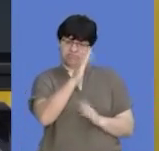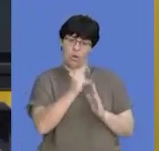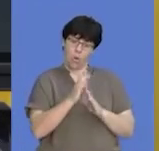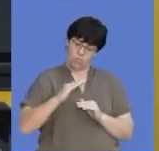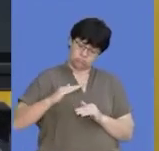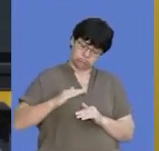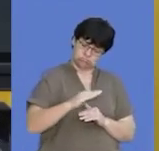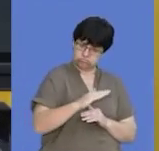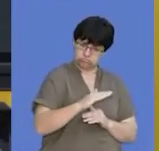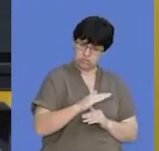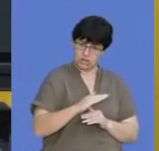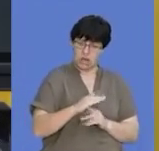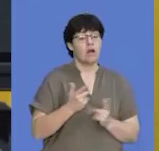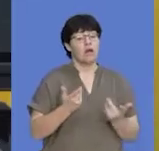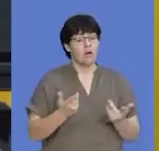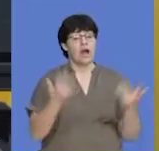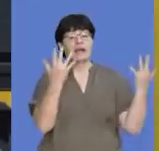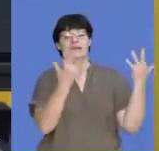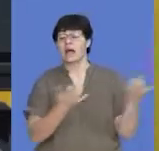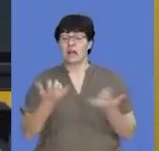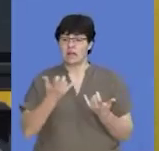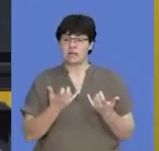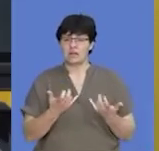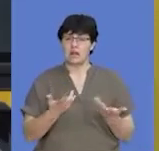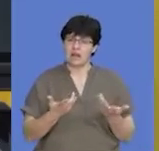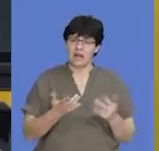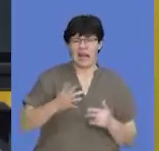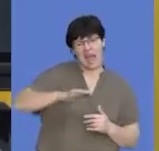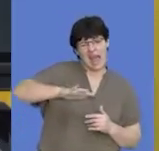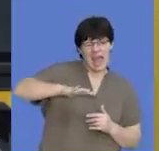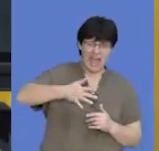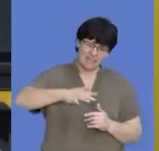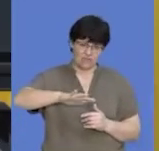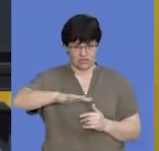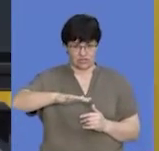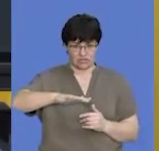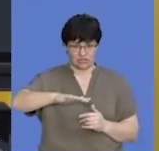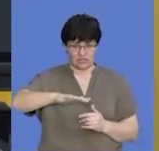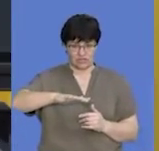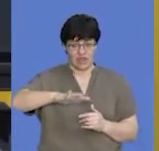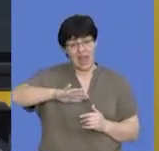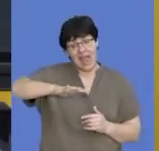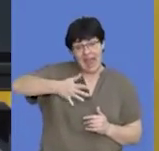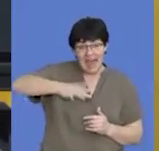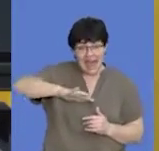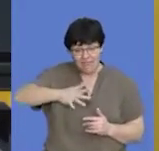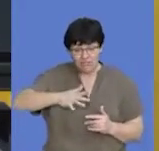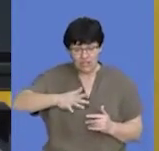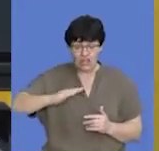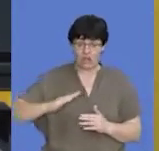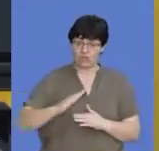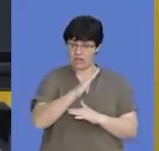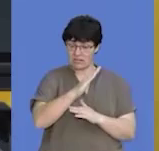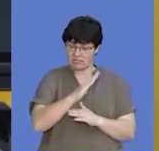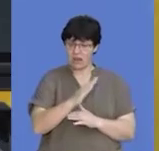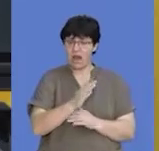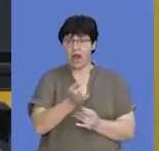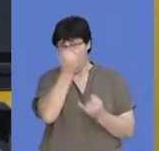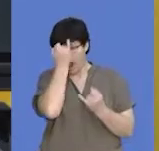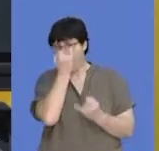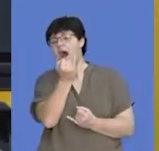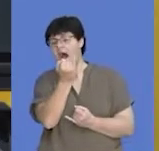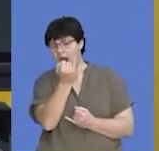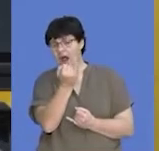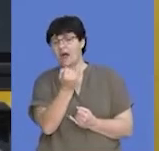how gentle, we are actually calculating the average gradient. The average gradient gives us an idea of